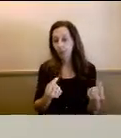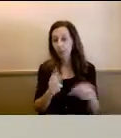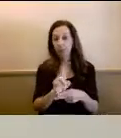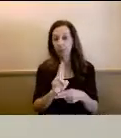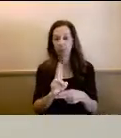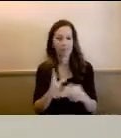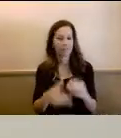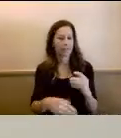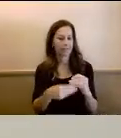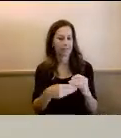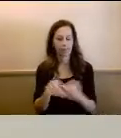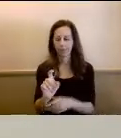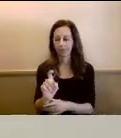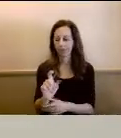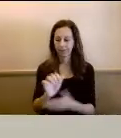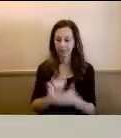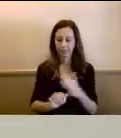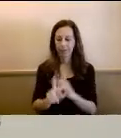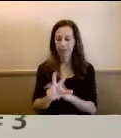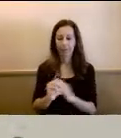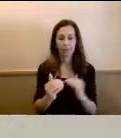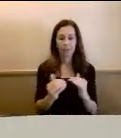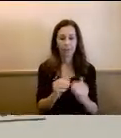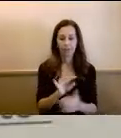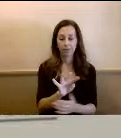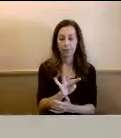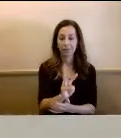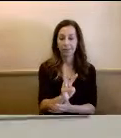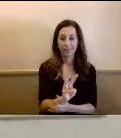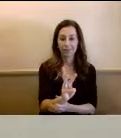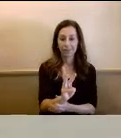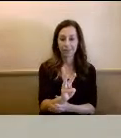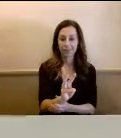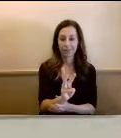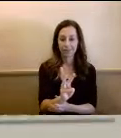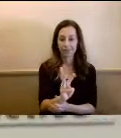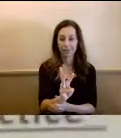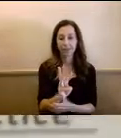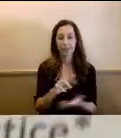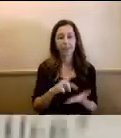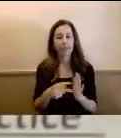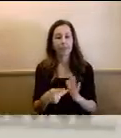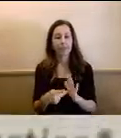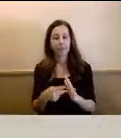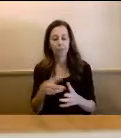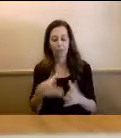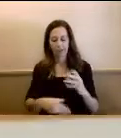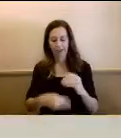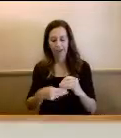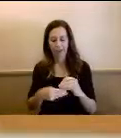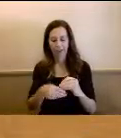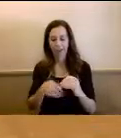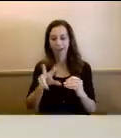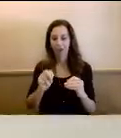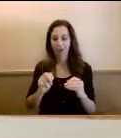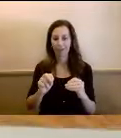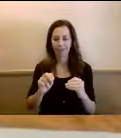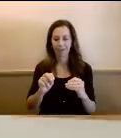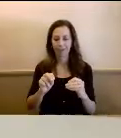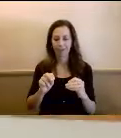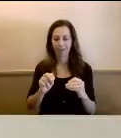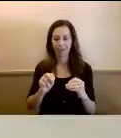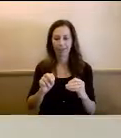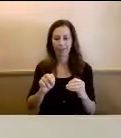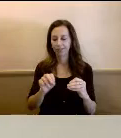here. So we have x minus 30 equals 46. So we're going to add 30